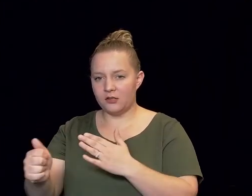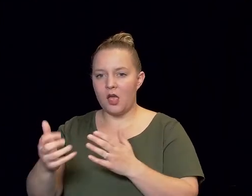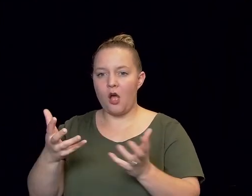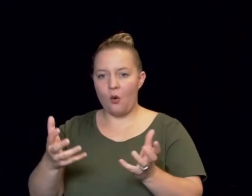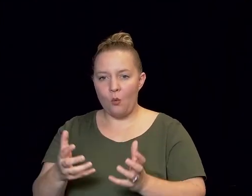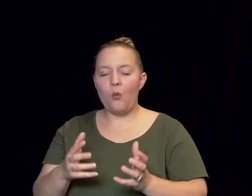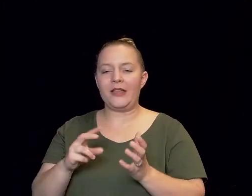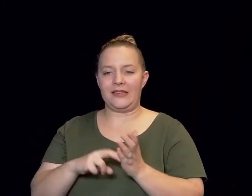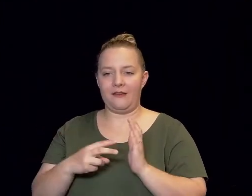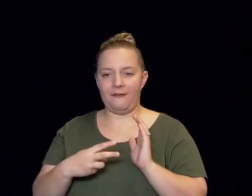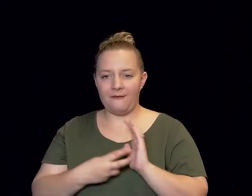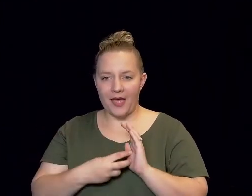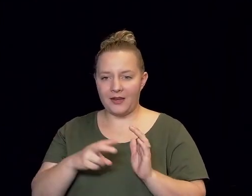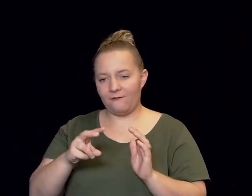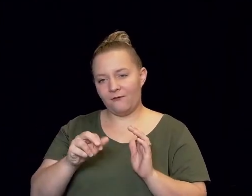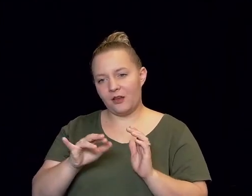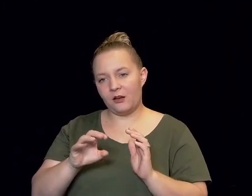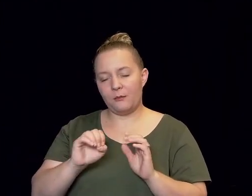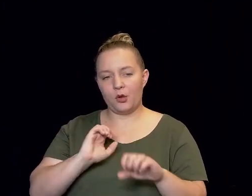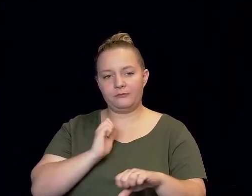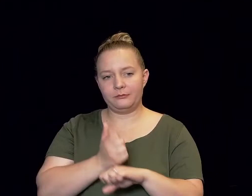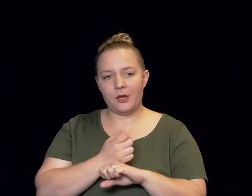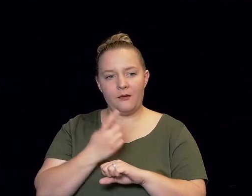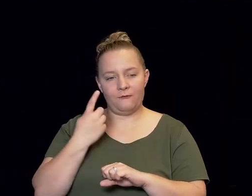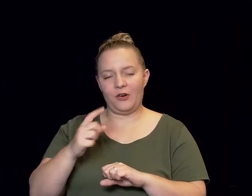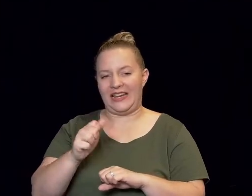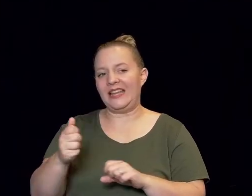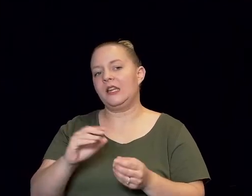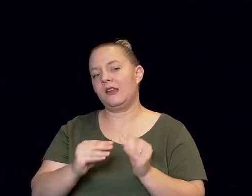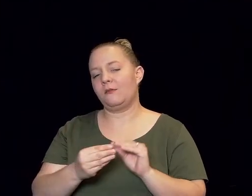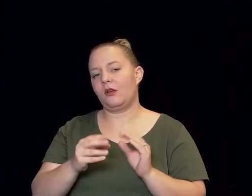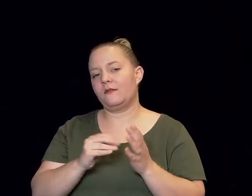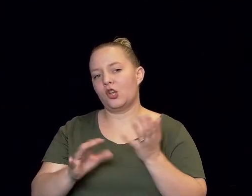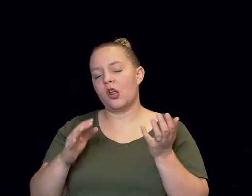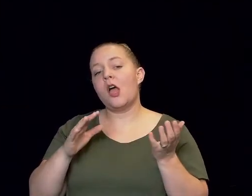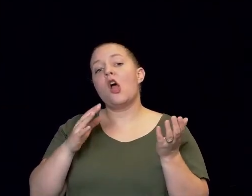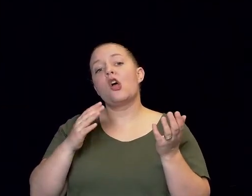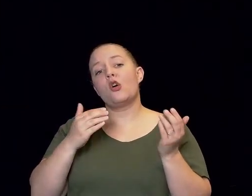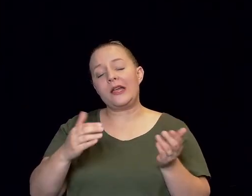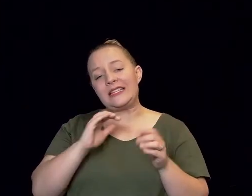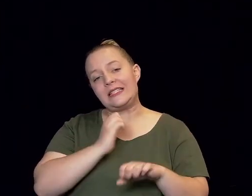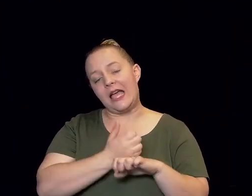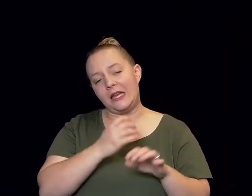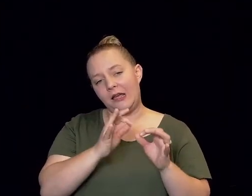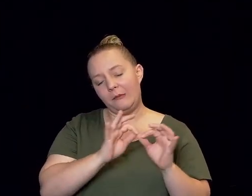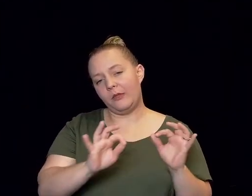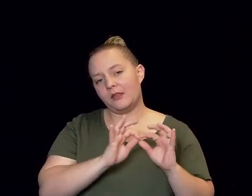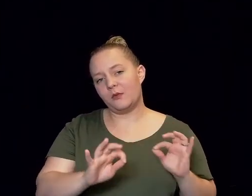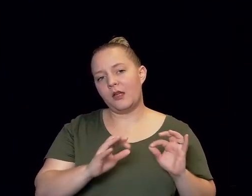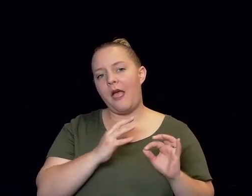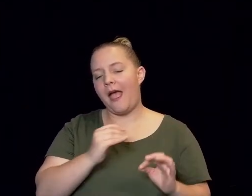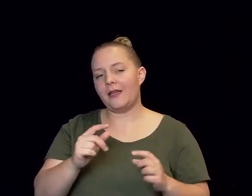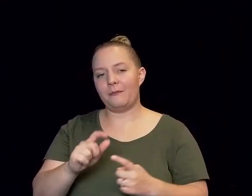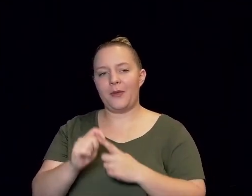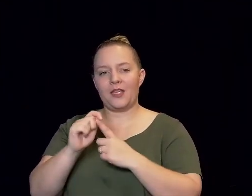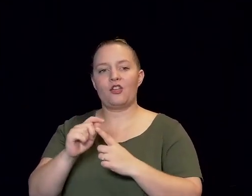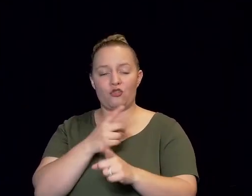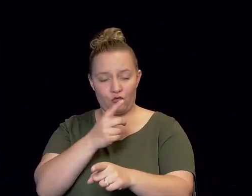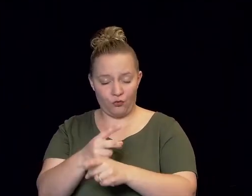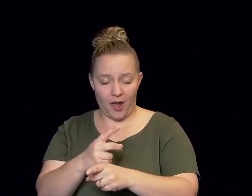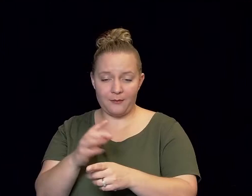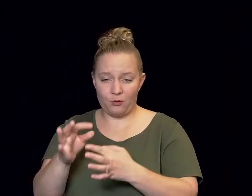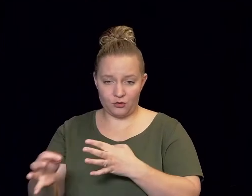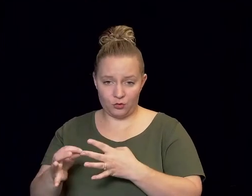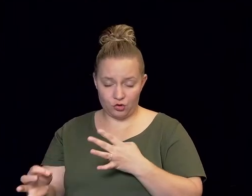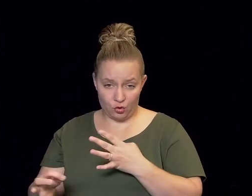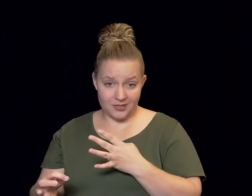number of students. Go ahead and set up this expression, and then select the correct multiple choice